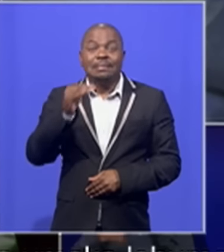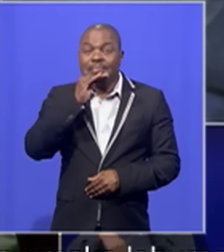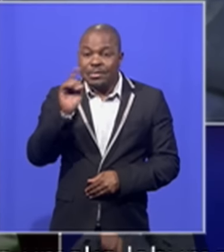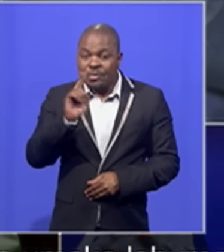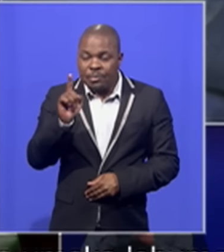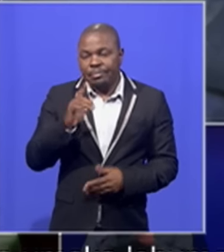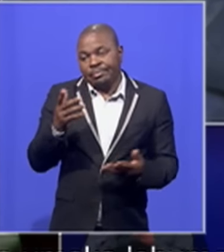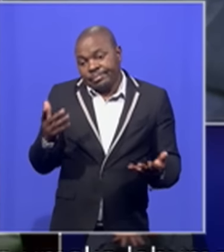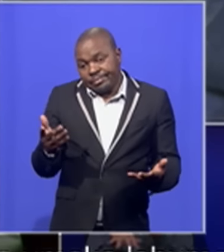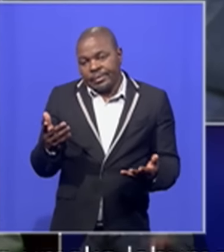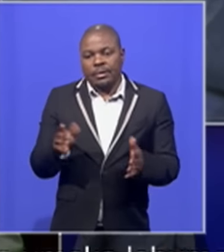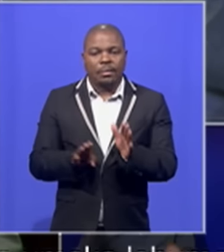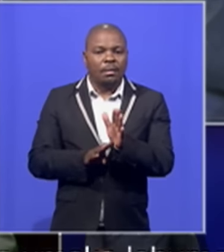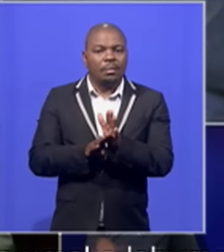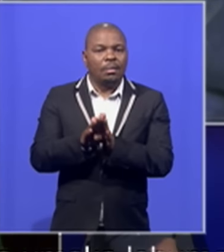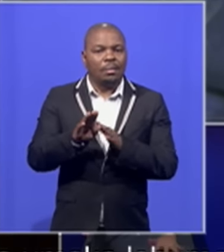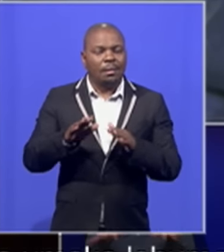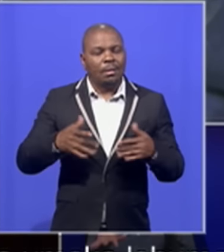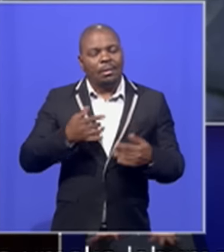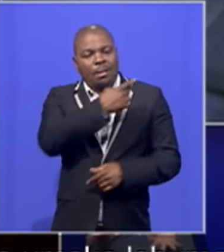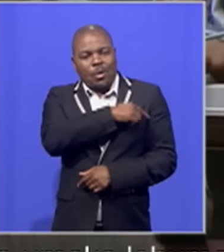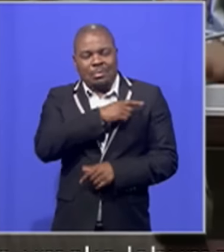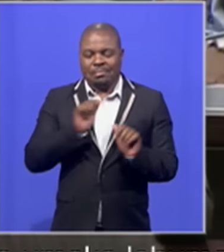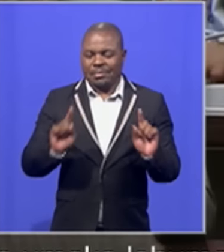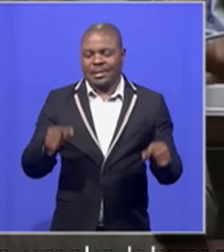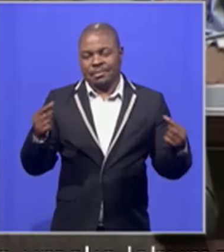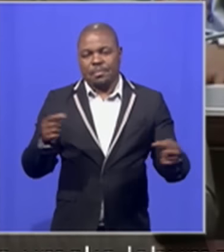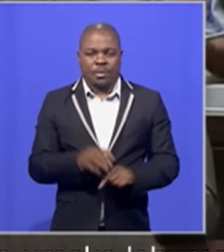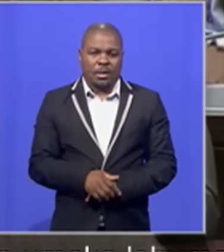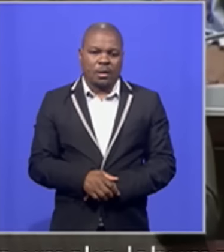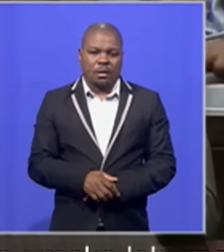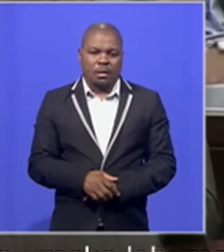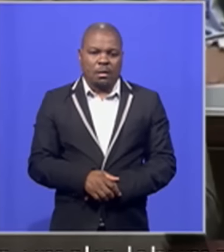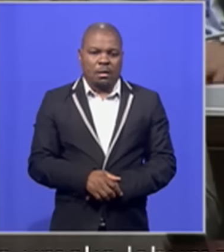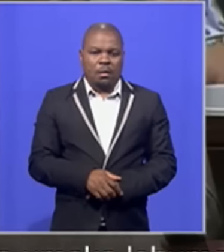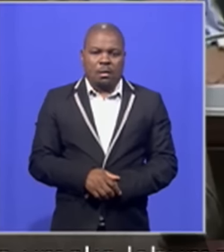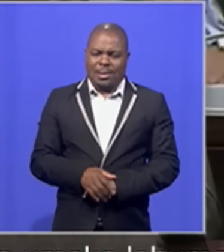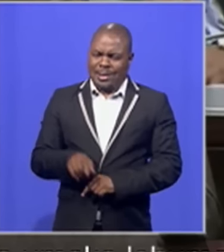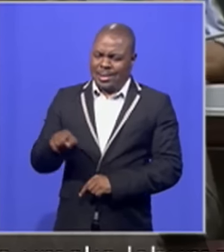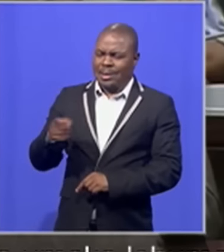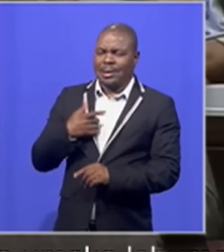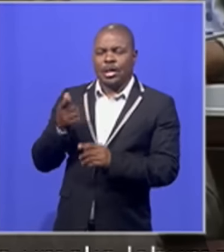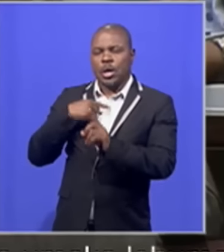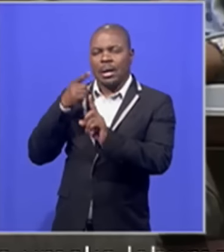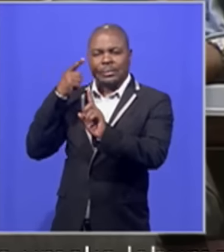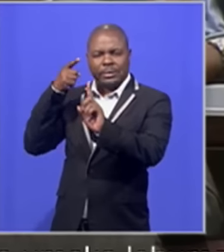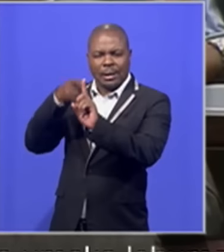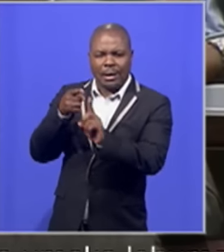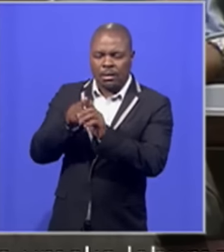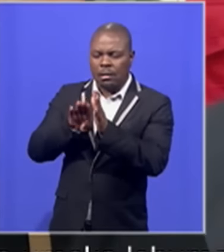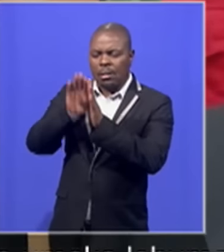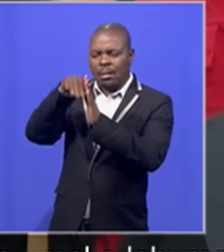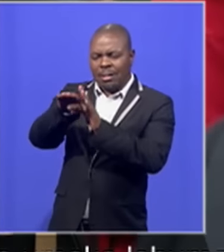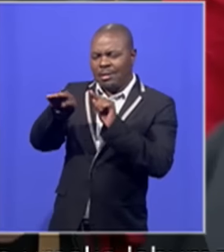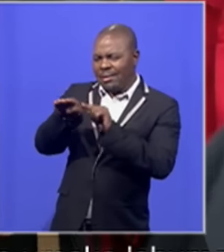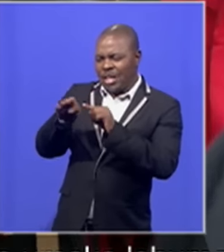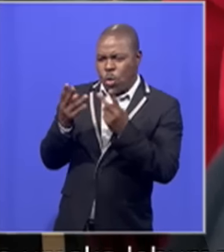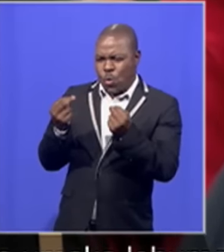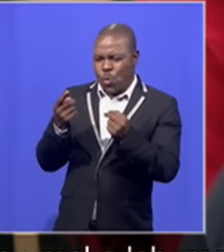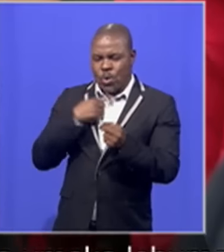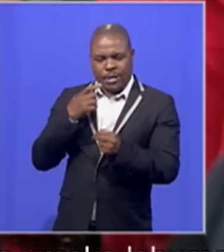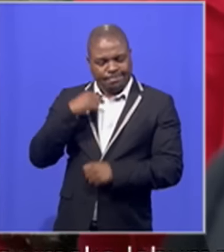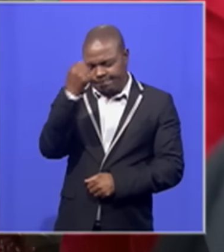re etsa gore go nne le bookelo bo siame mo Afrika Borwa. We reject this new inflation targeting because we think that